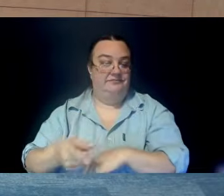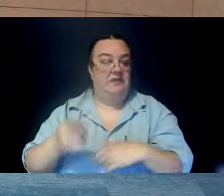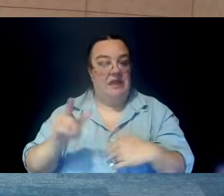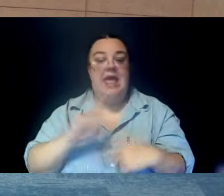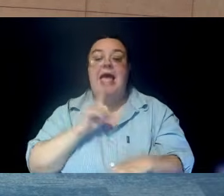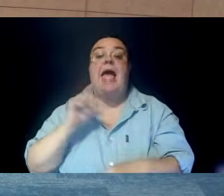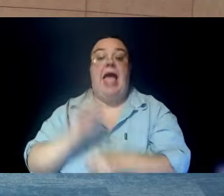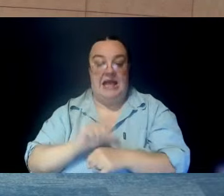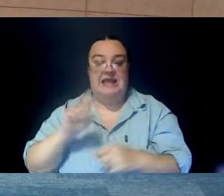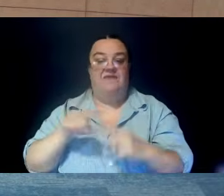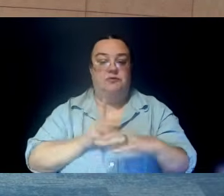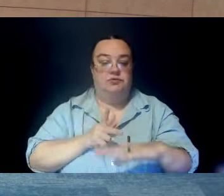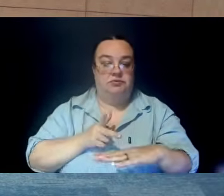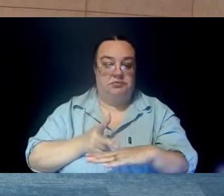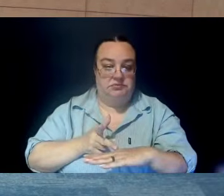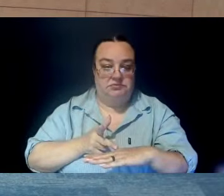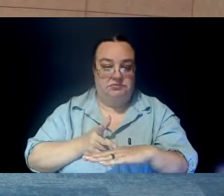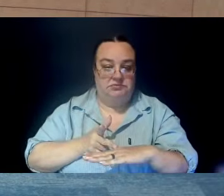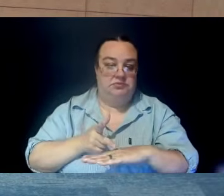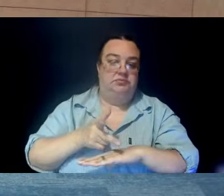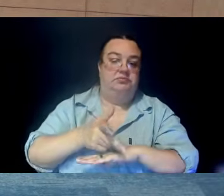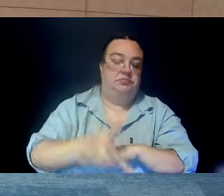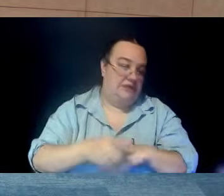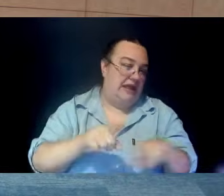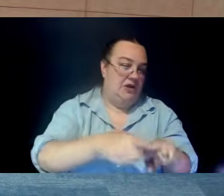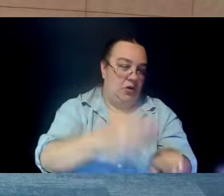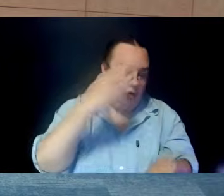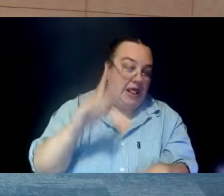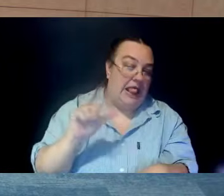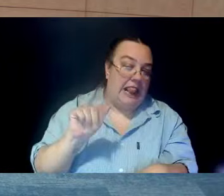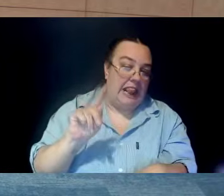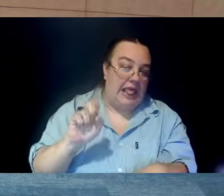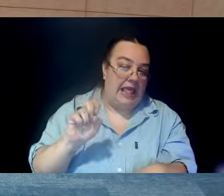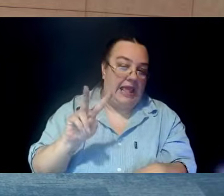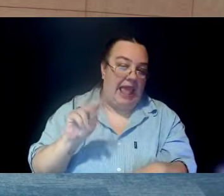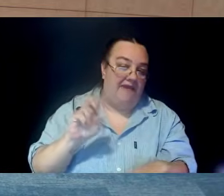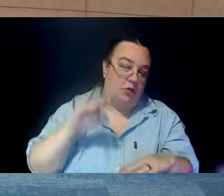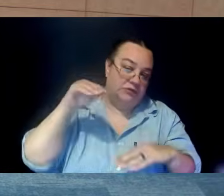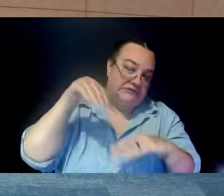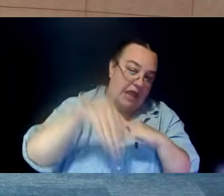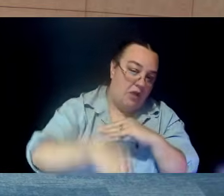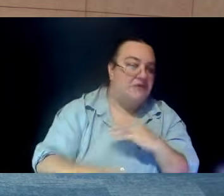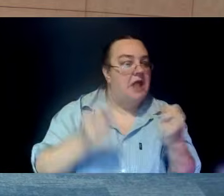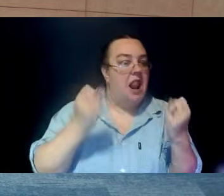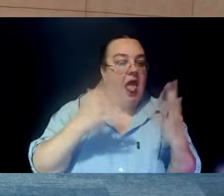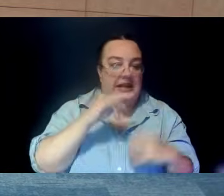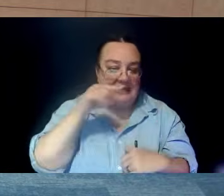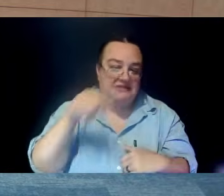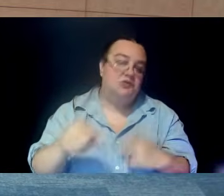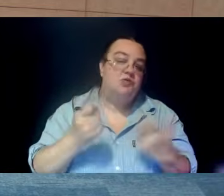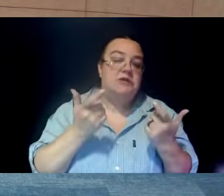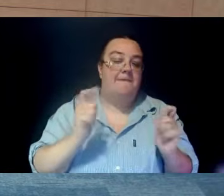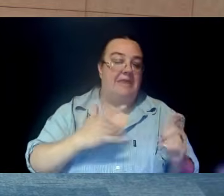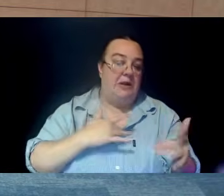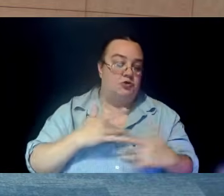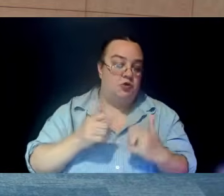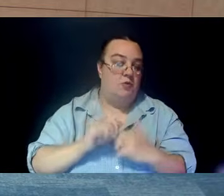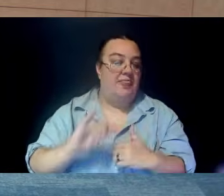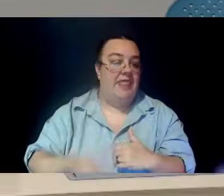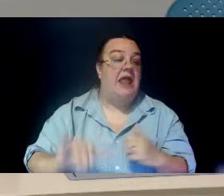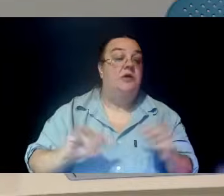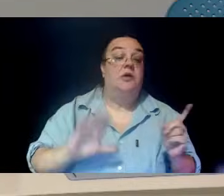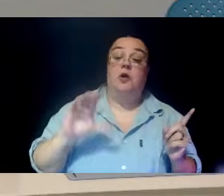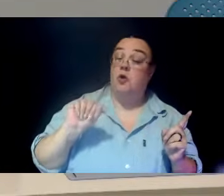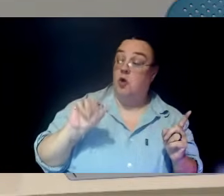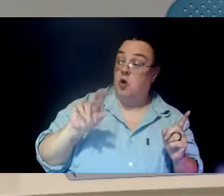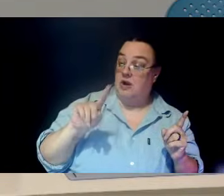come to a stop. And as you know, Lake Avenue goes downhill. There's tons of kids there. So there's a major concern regarding that as well. I will look into